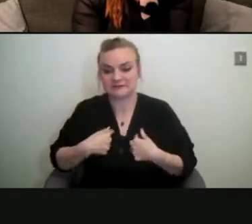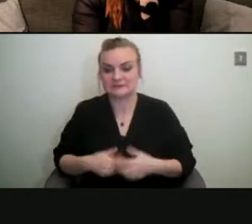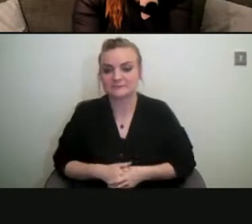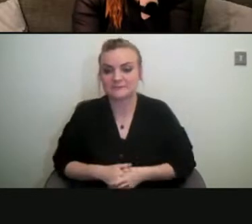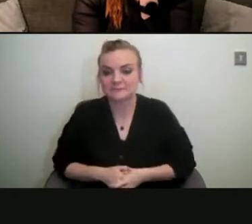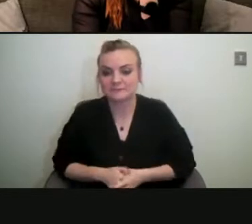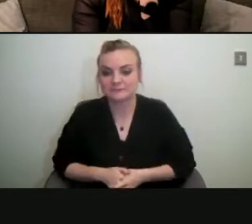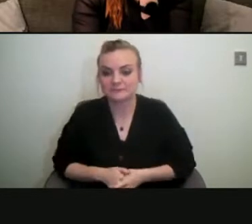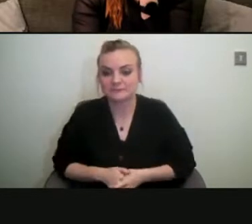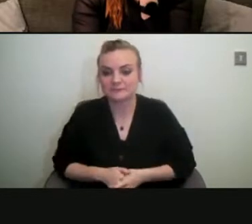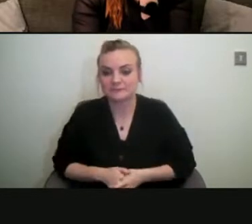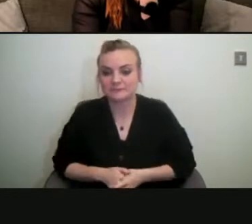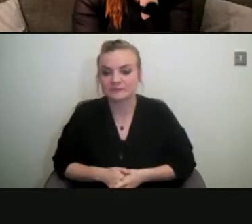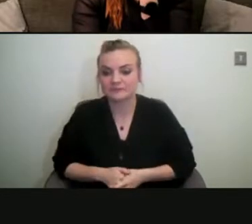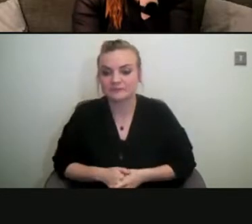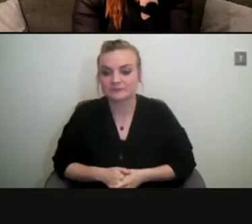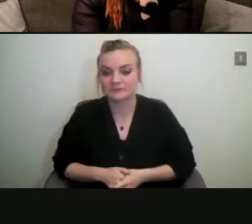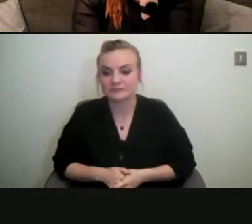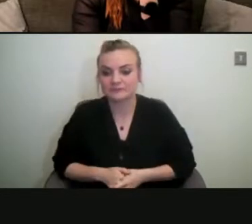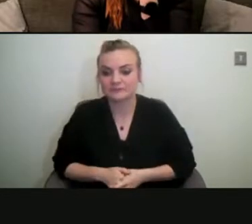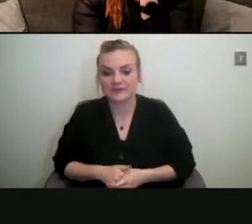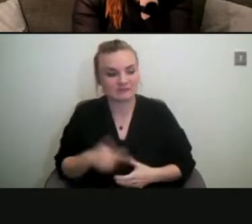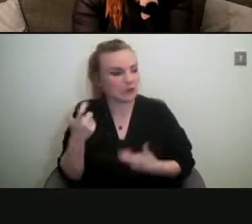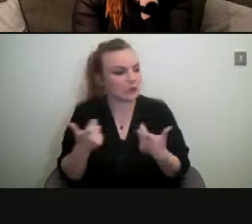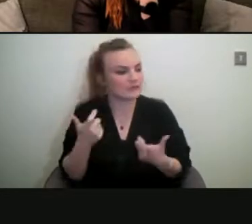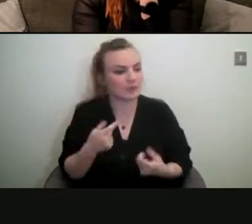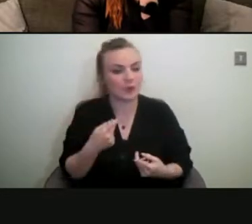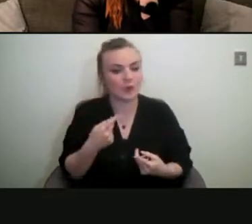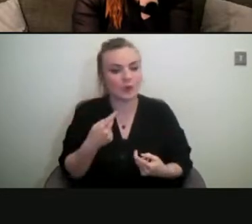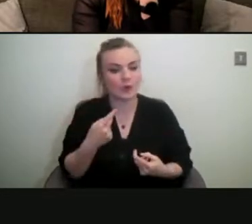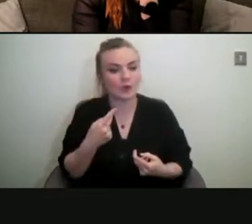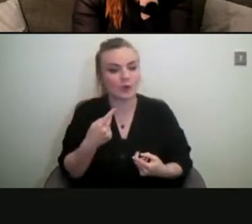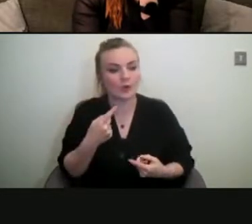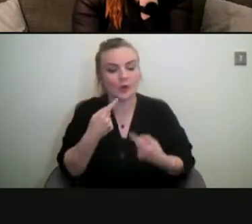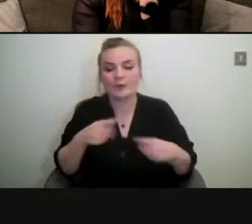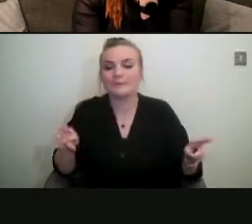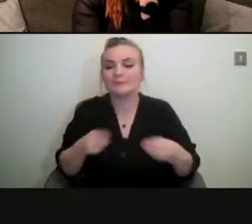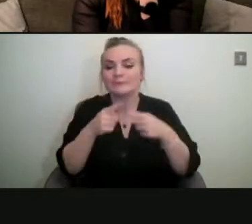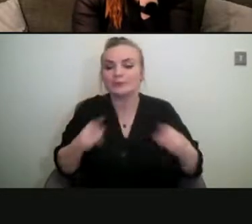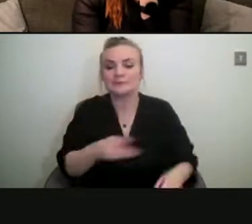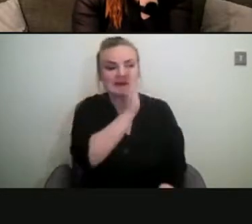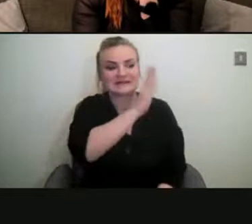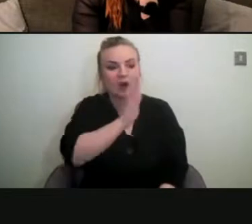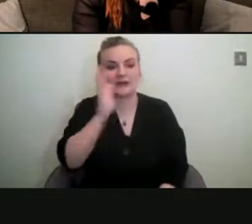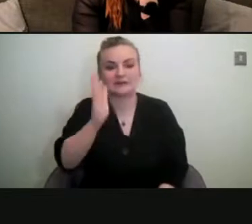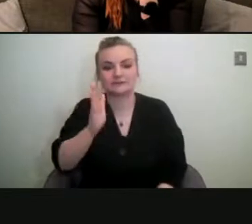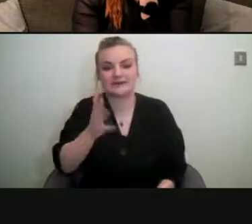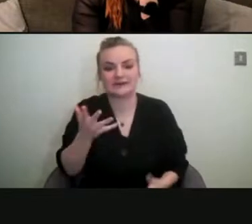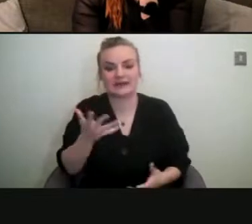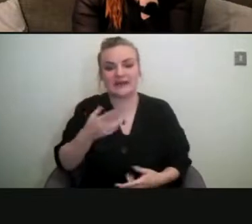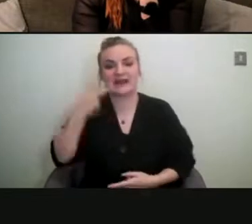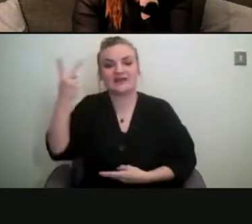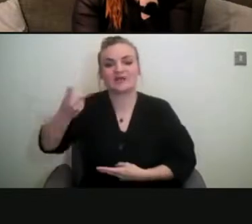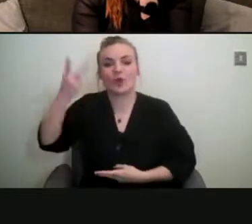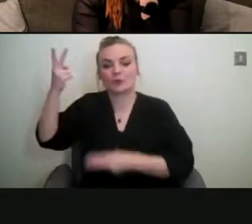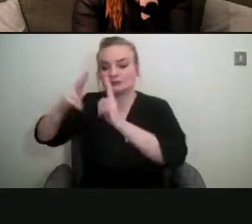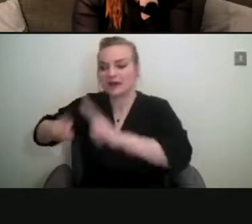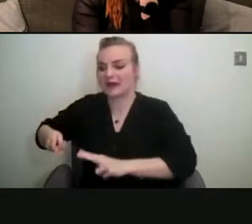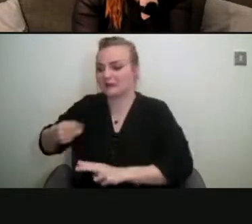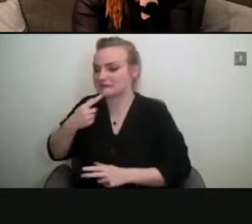example, if you want to find the music library in the opera house, some sign on break can